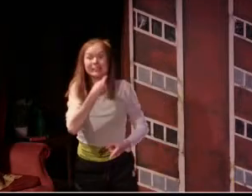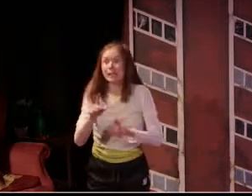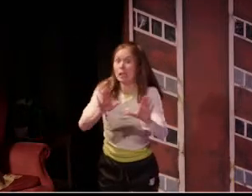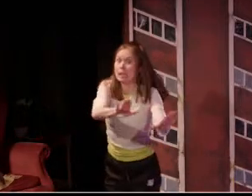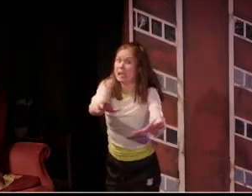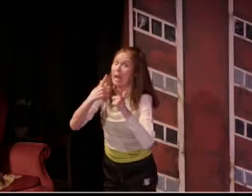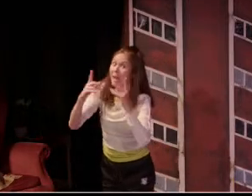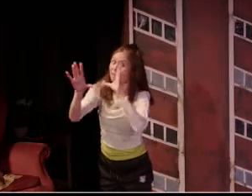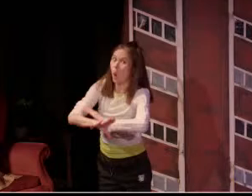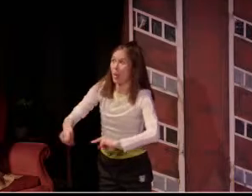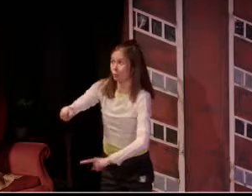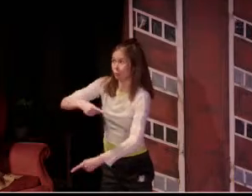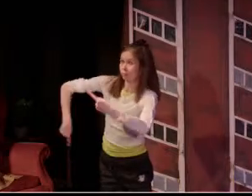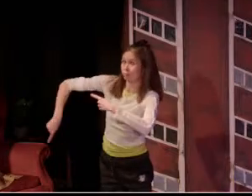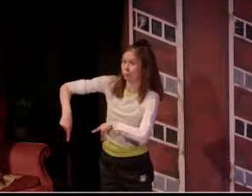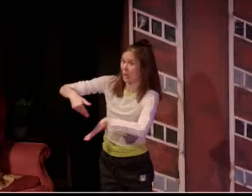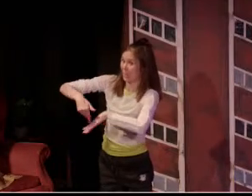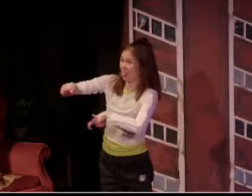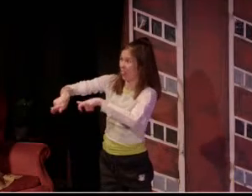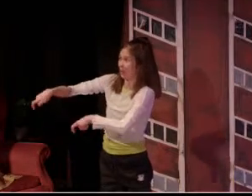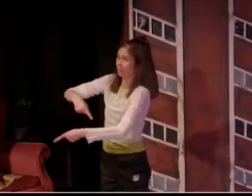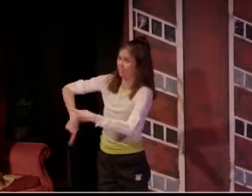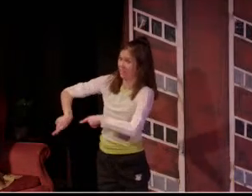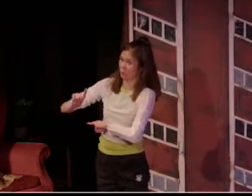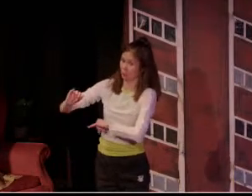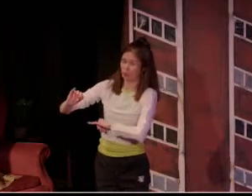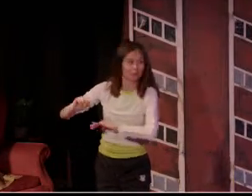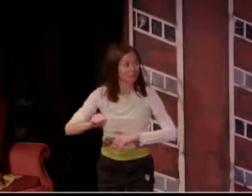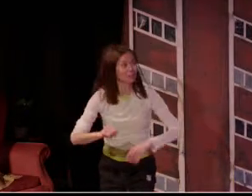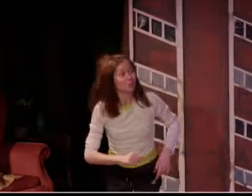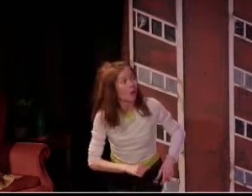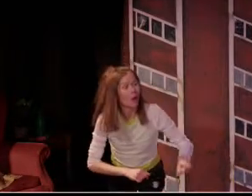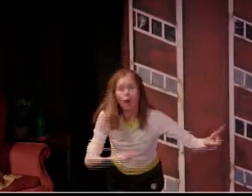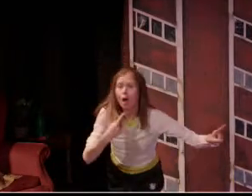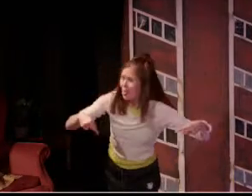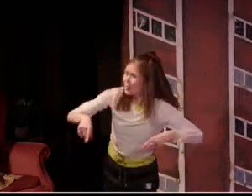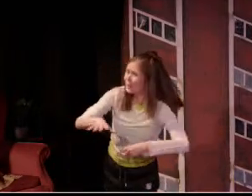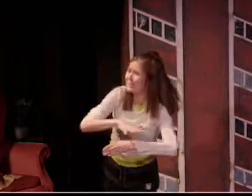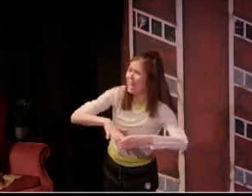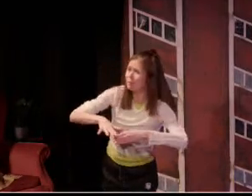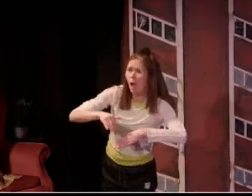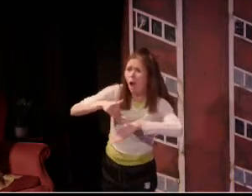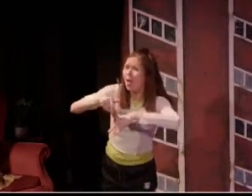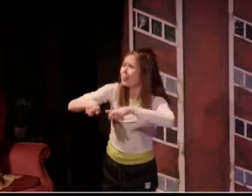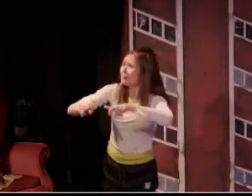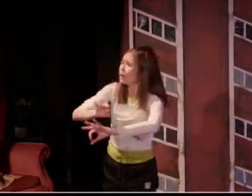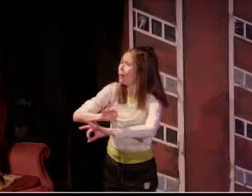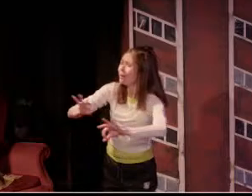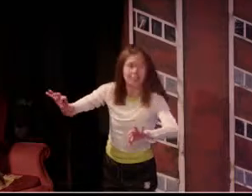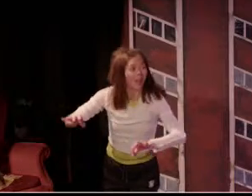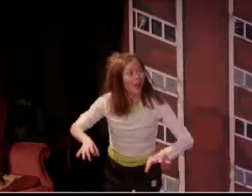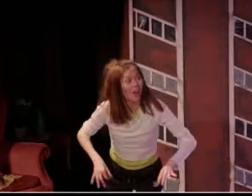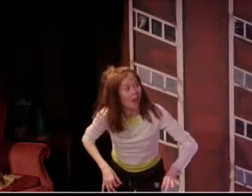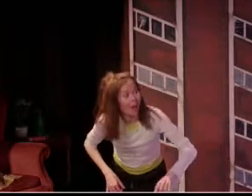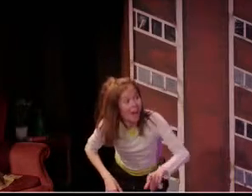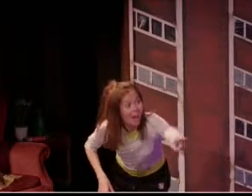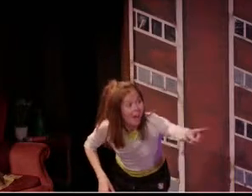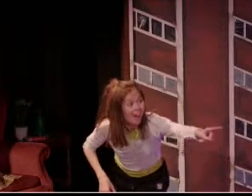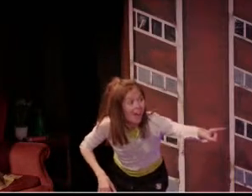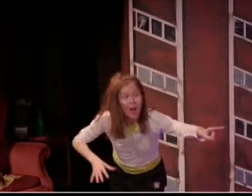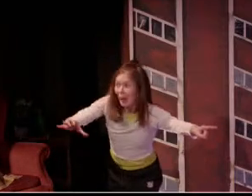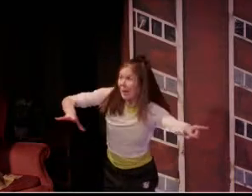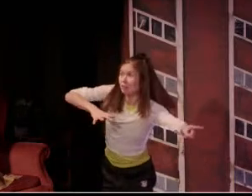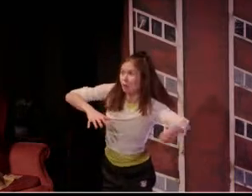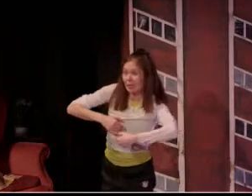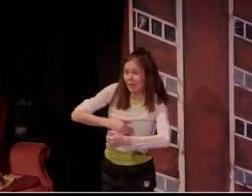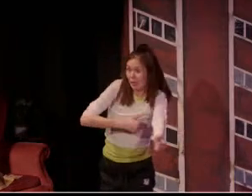sir. Fear not, man. There's no thieves here. Oh, well, I hope not, sir, because I have many precious items with